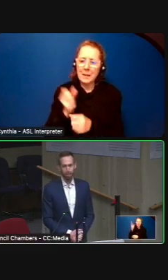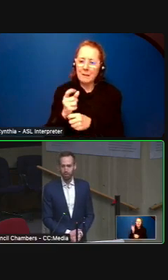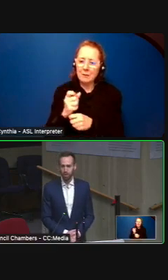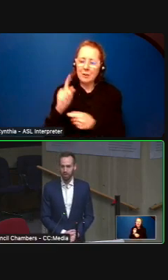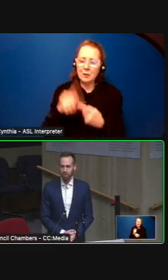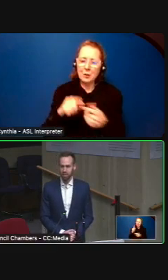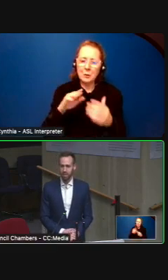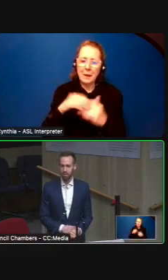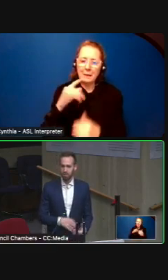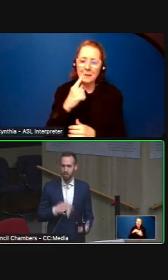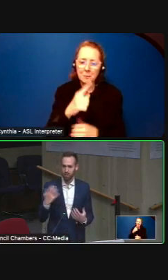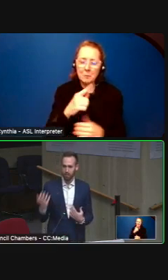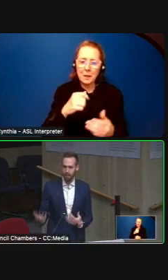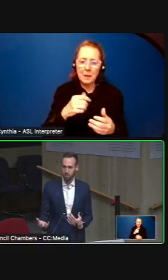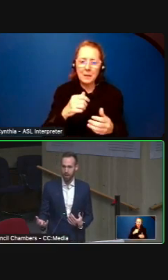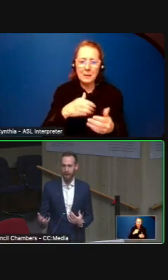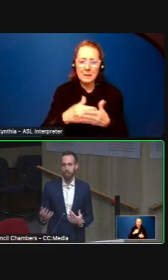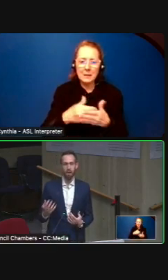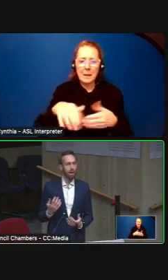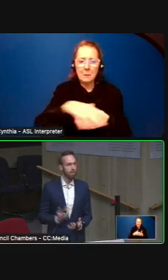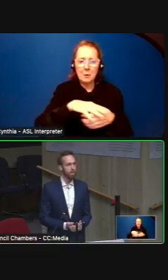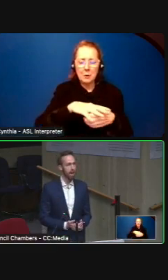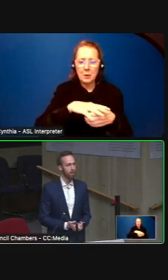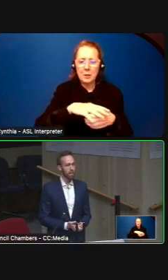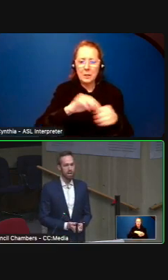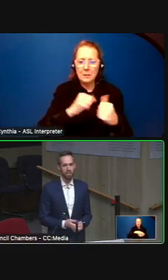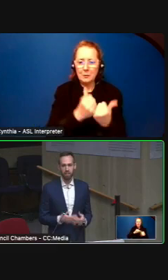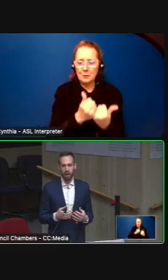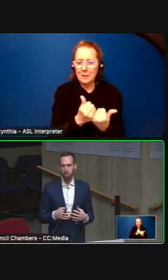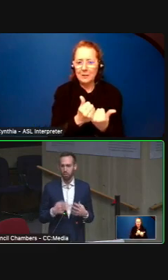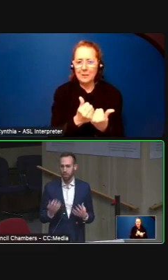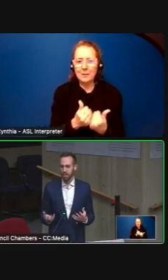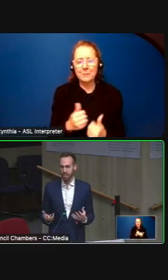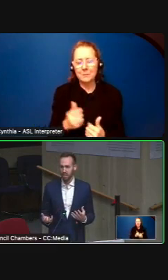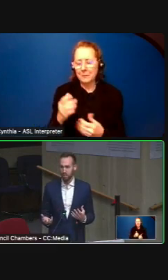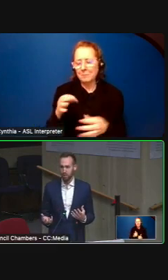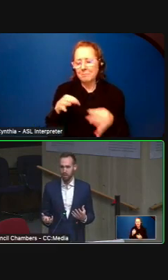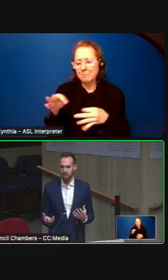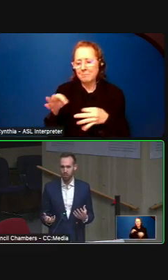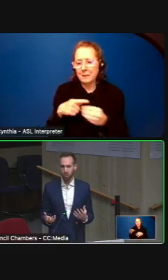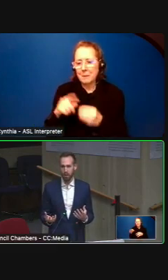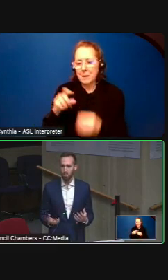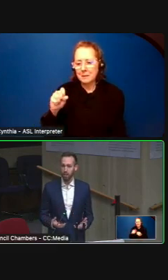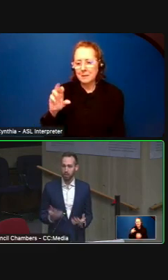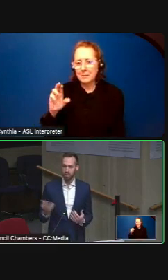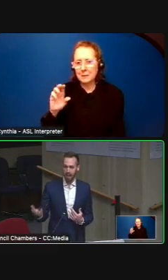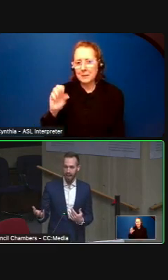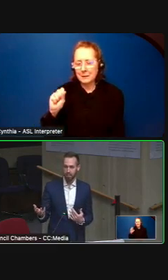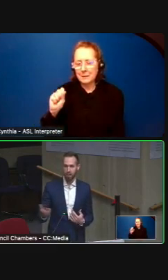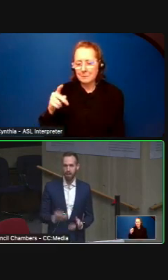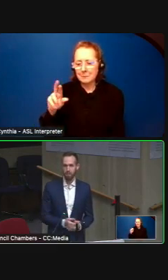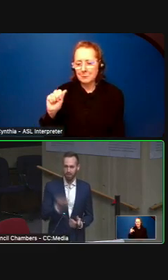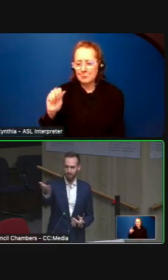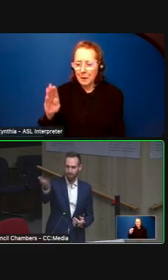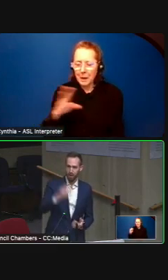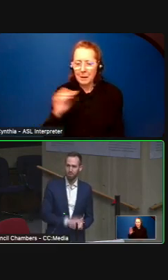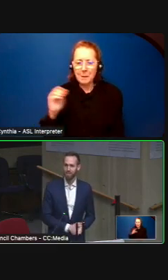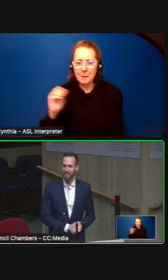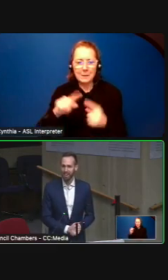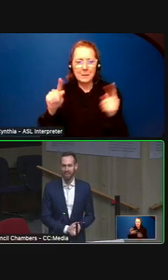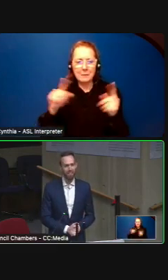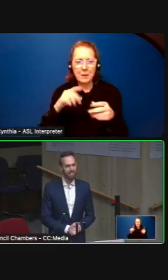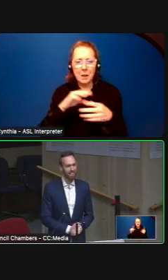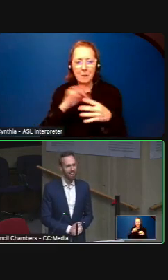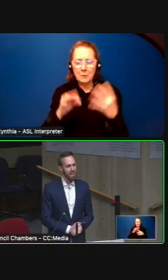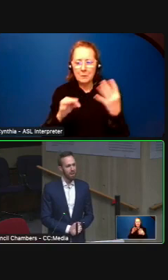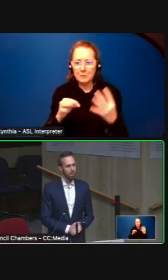to be an opportunity for us to give information about SPRAB, about different opportunities in the community. So I'm working with staff, Rob's over there